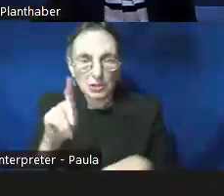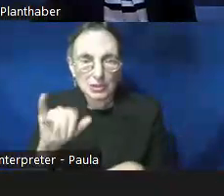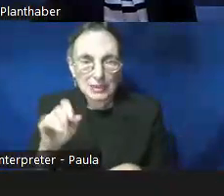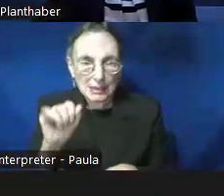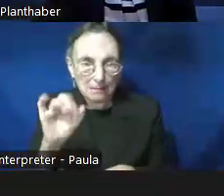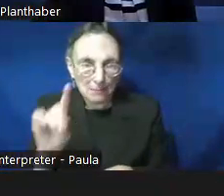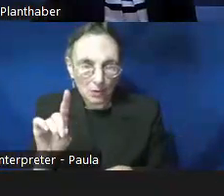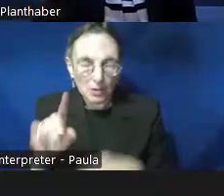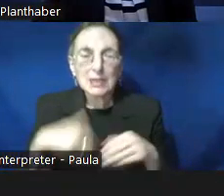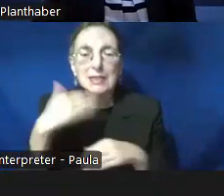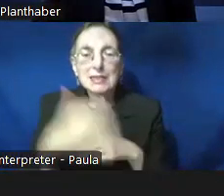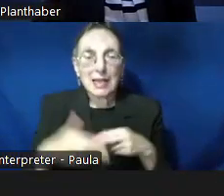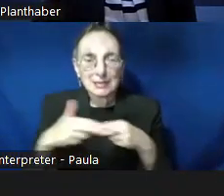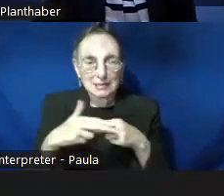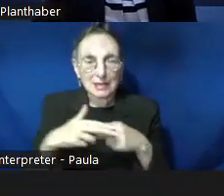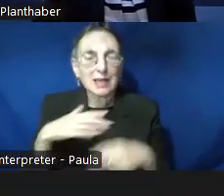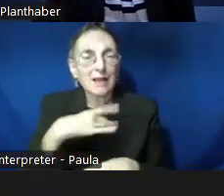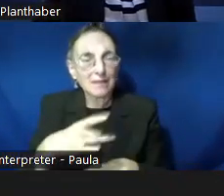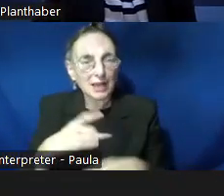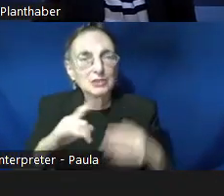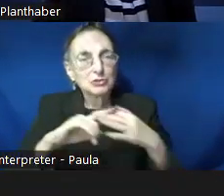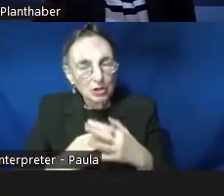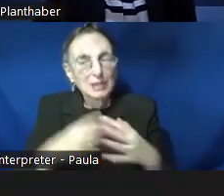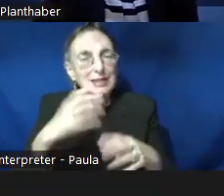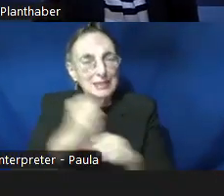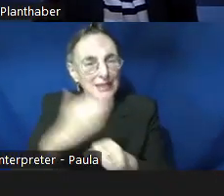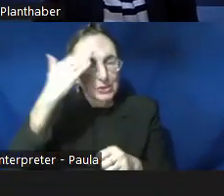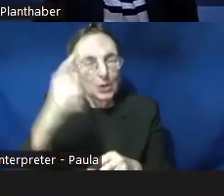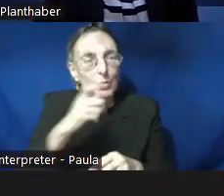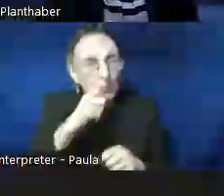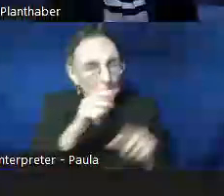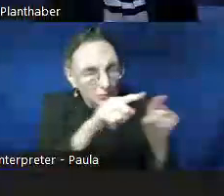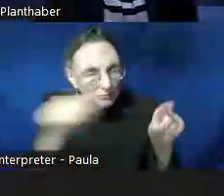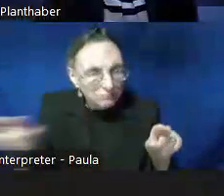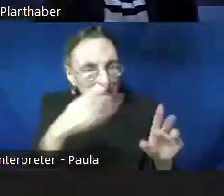We'd like to start by just getting to know a little bit about you, the participants.